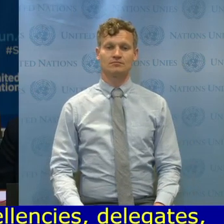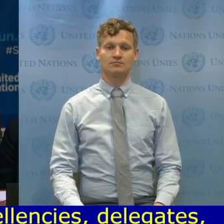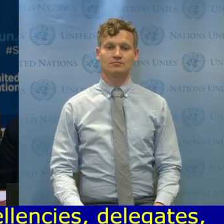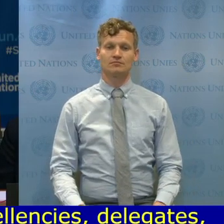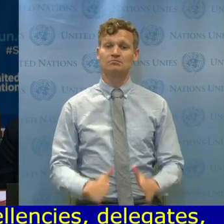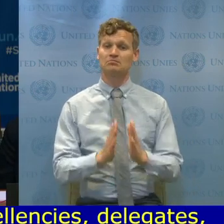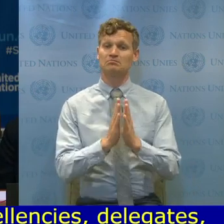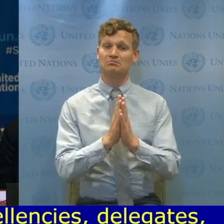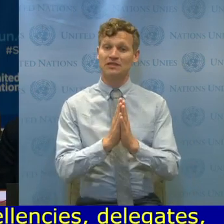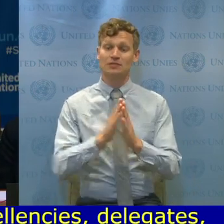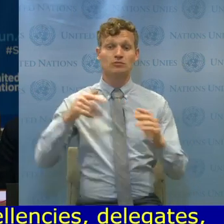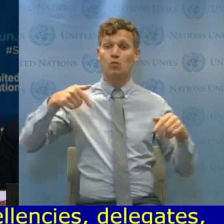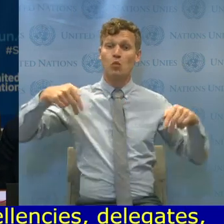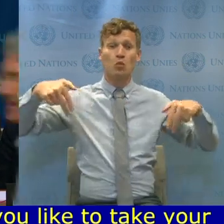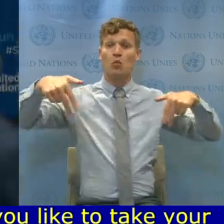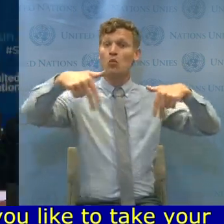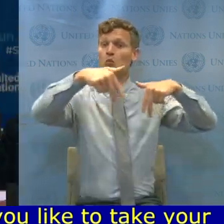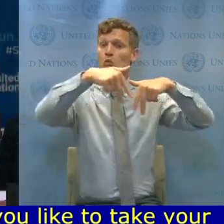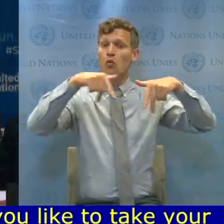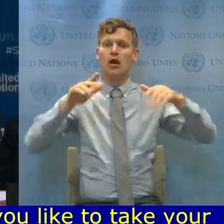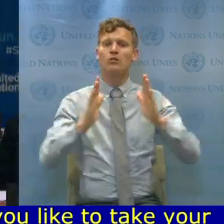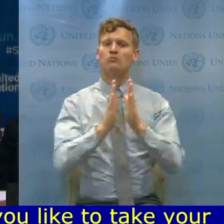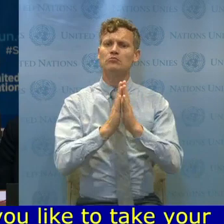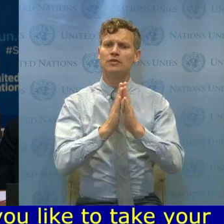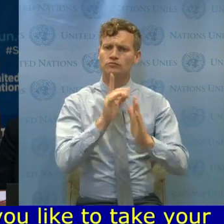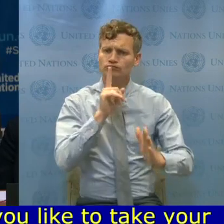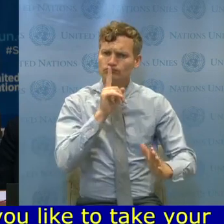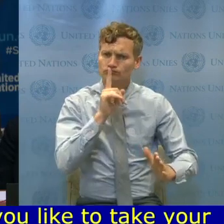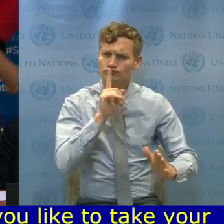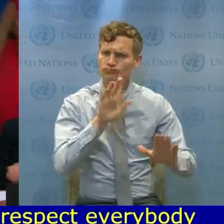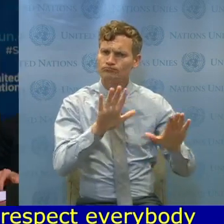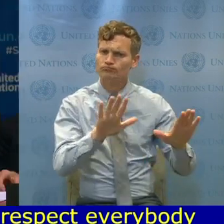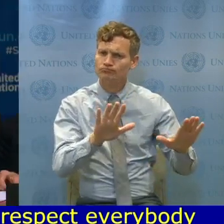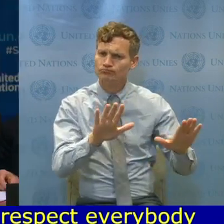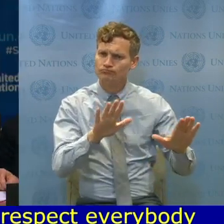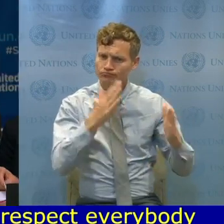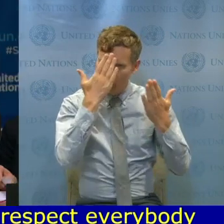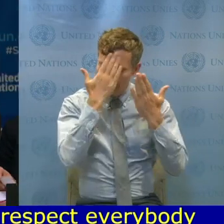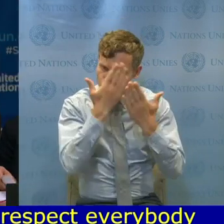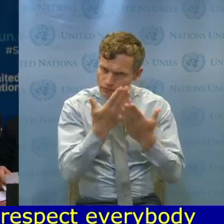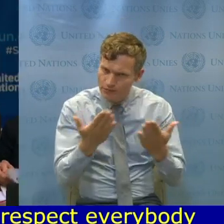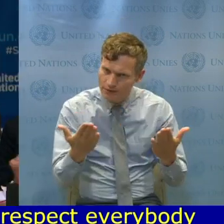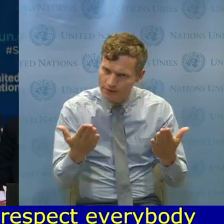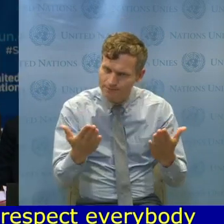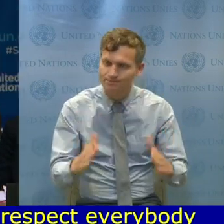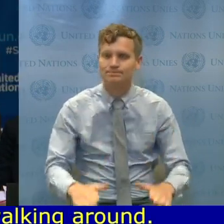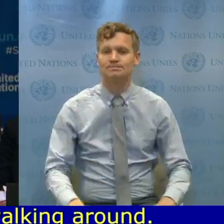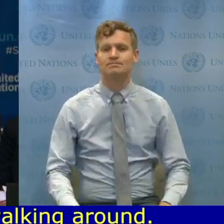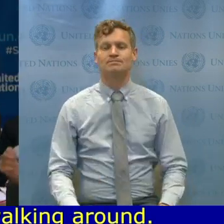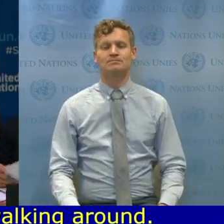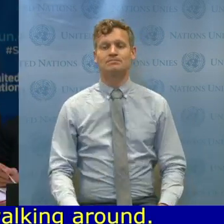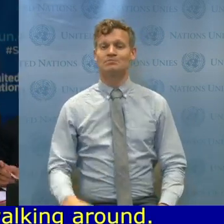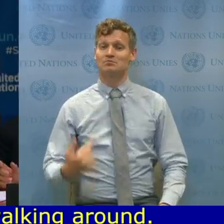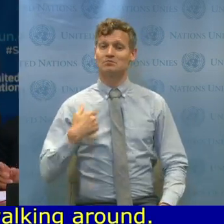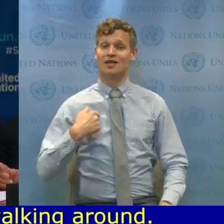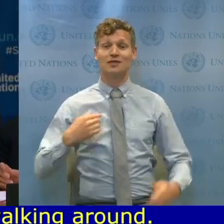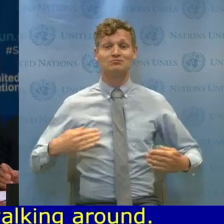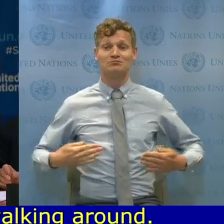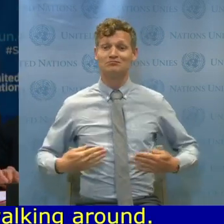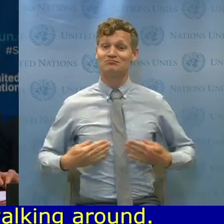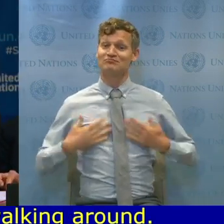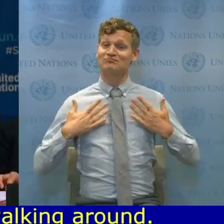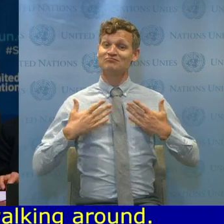walking around? Thank you very much. It's a great pleasure and honor to welcome you all to the second